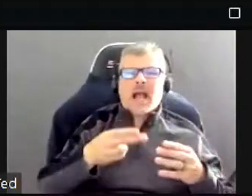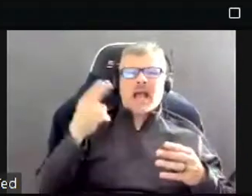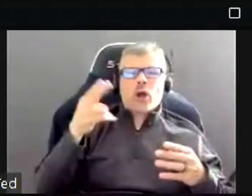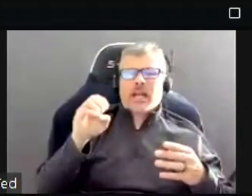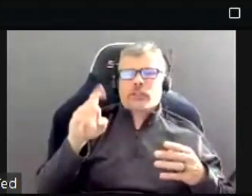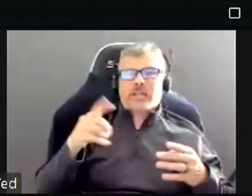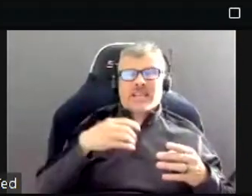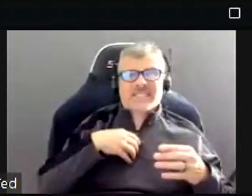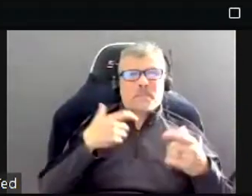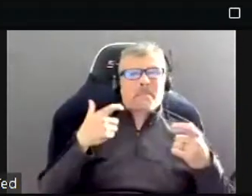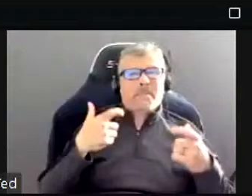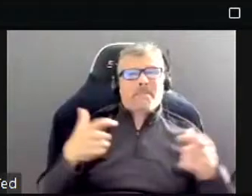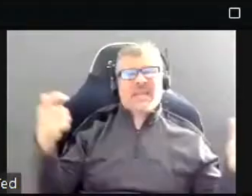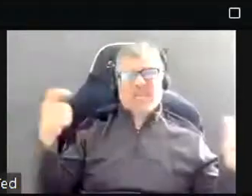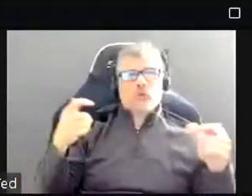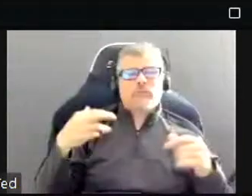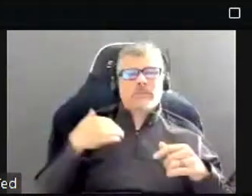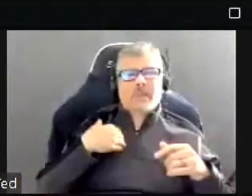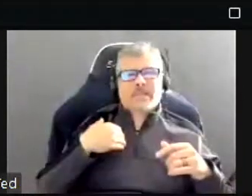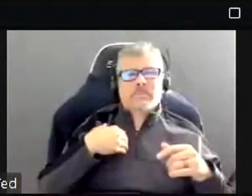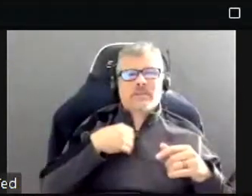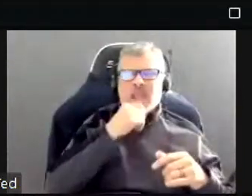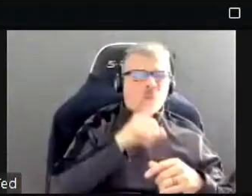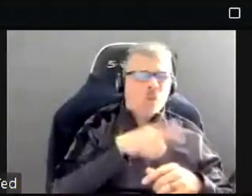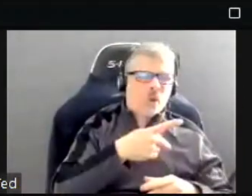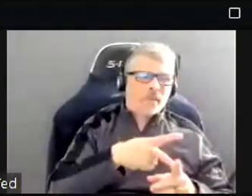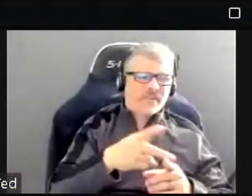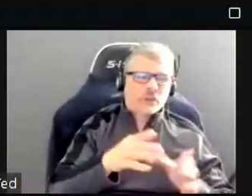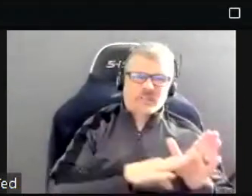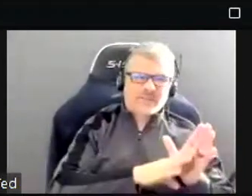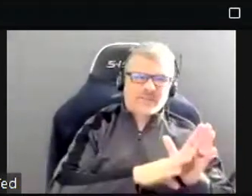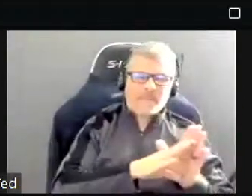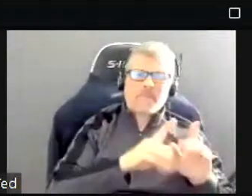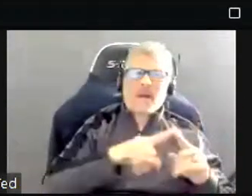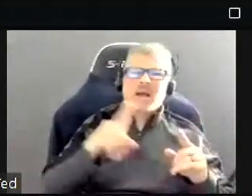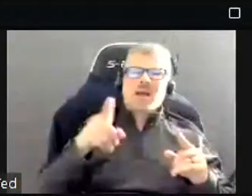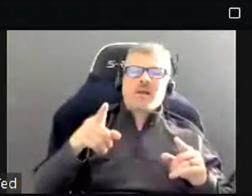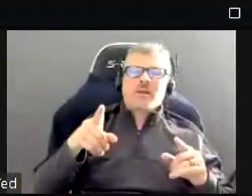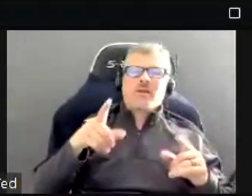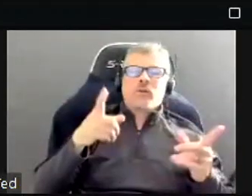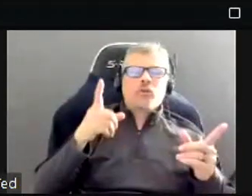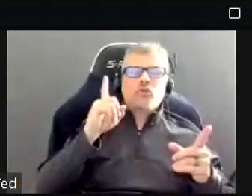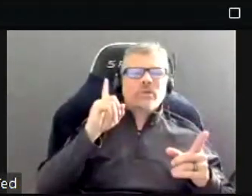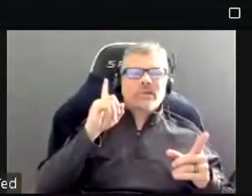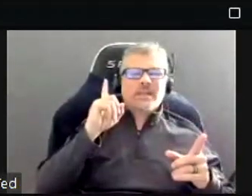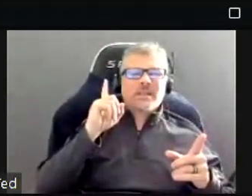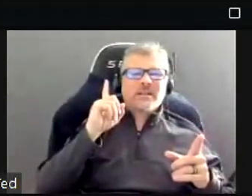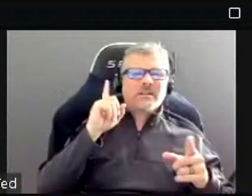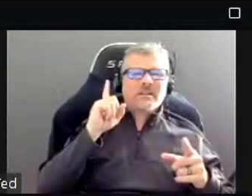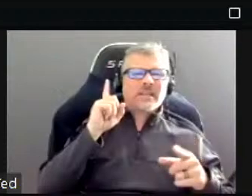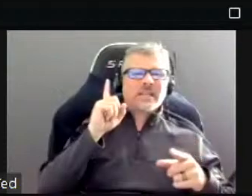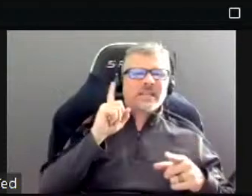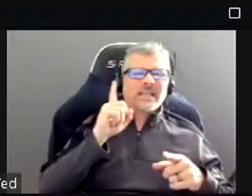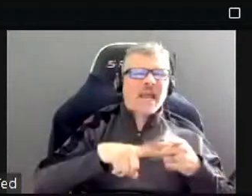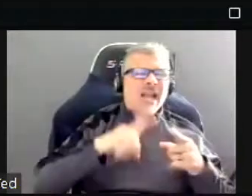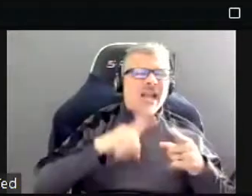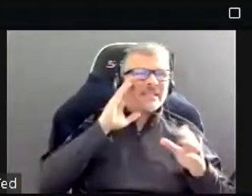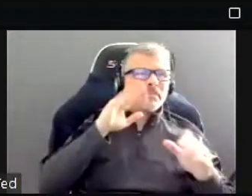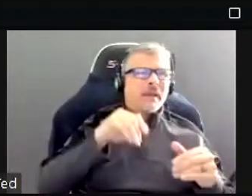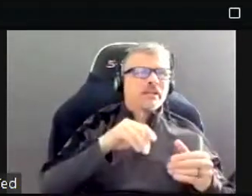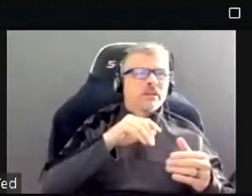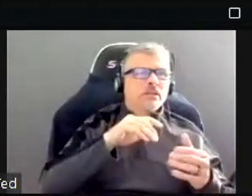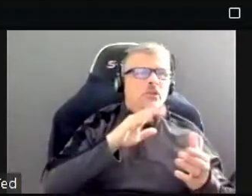here, that this is not just all professional development. It's, you can't expect school systems to do the